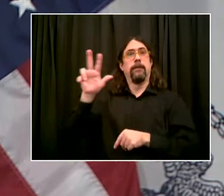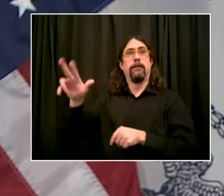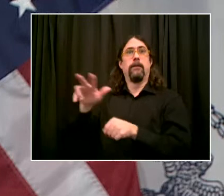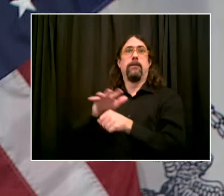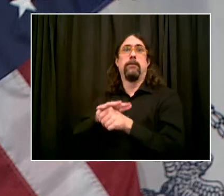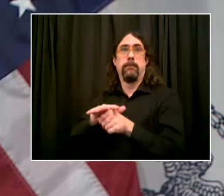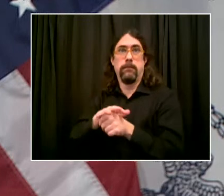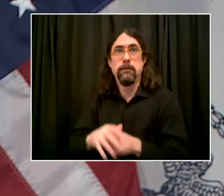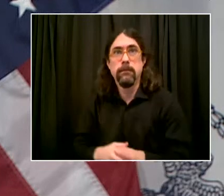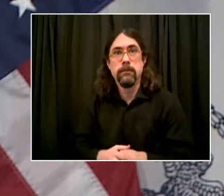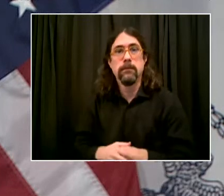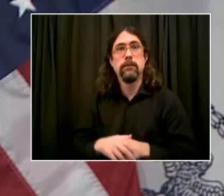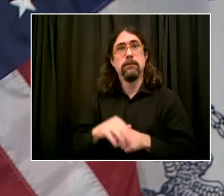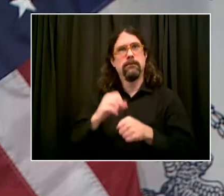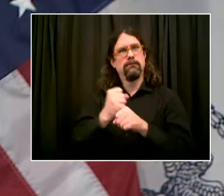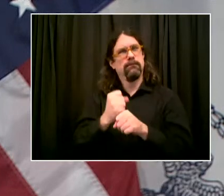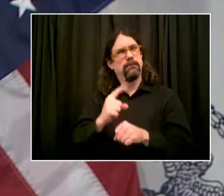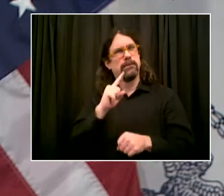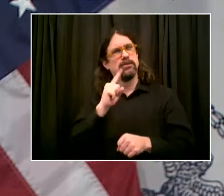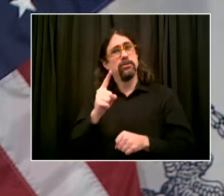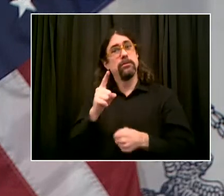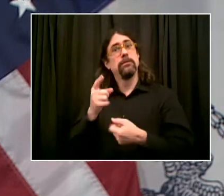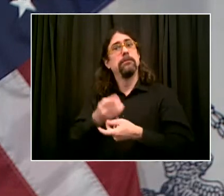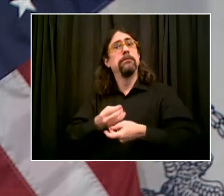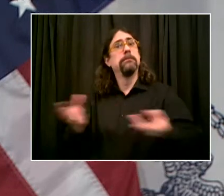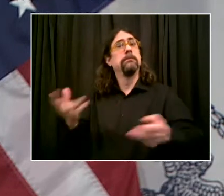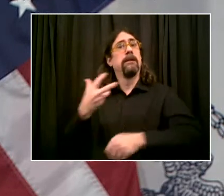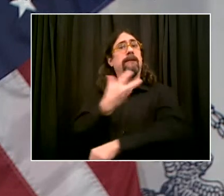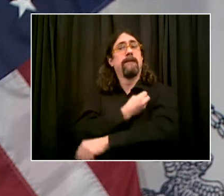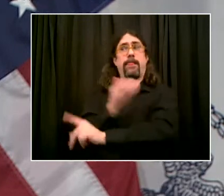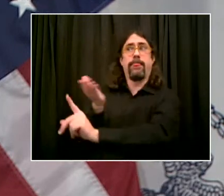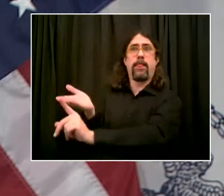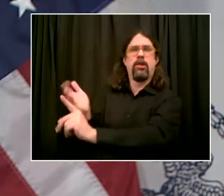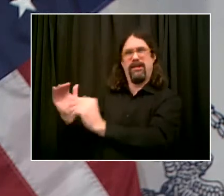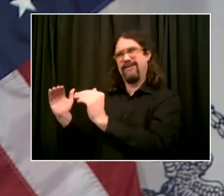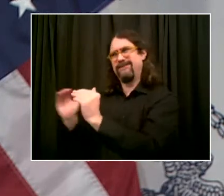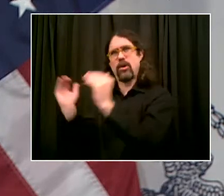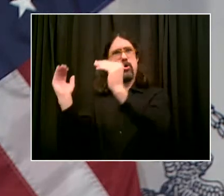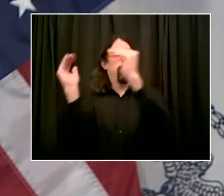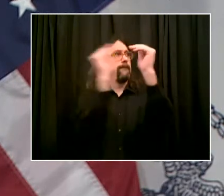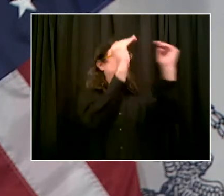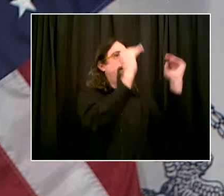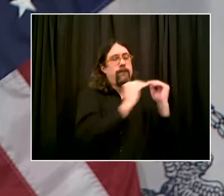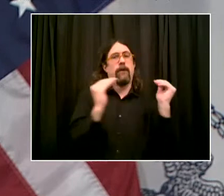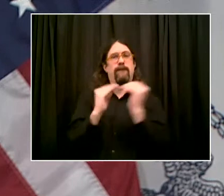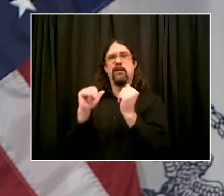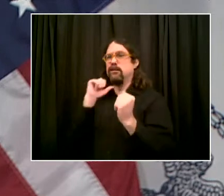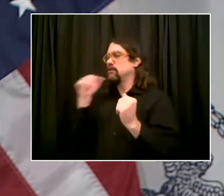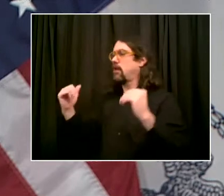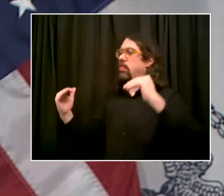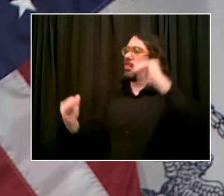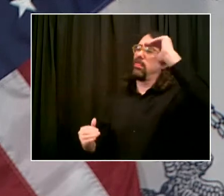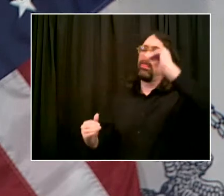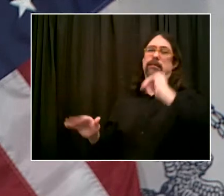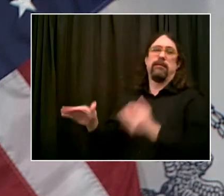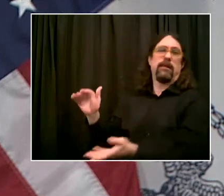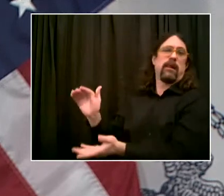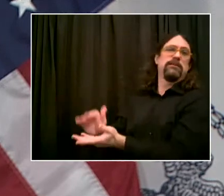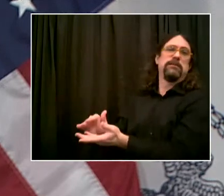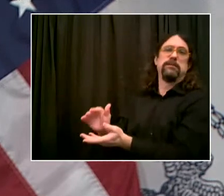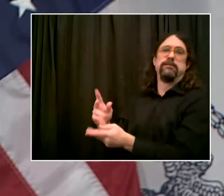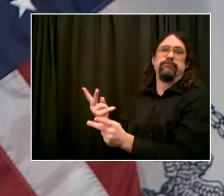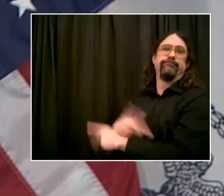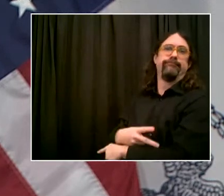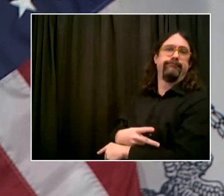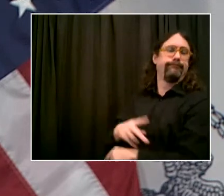keep providing data, starting today with broad data, but more detailed as we go along in the days ahead. We're going to use that data in kind of